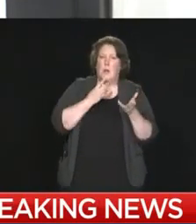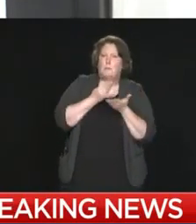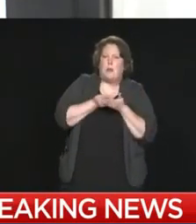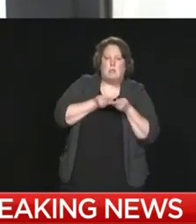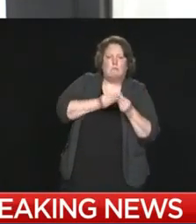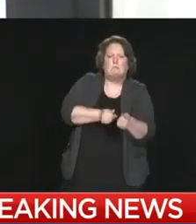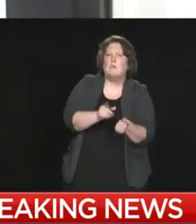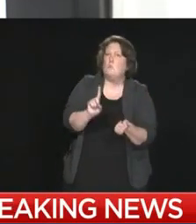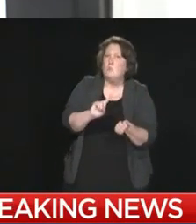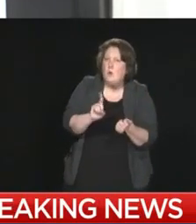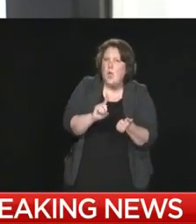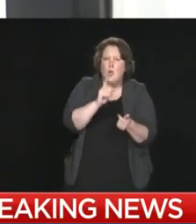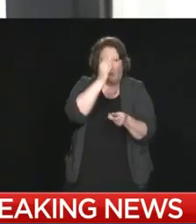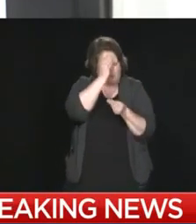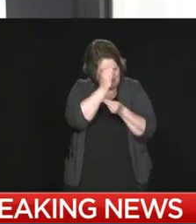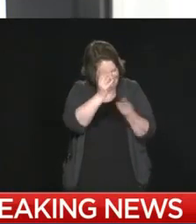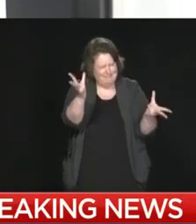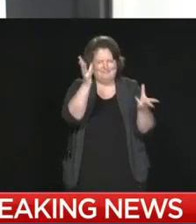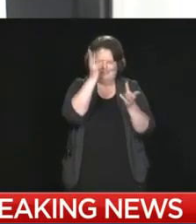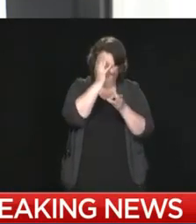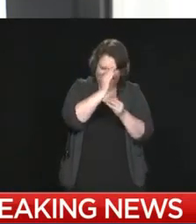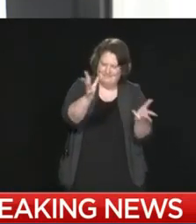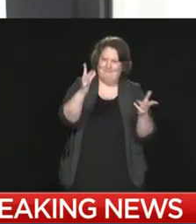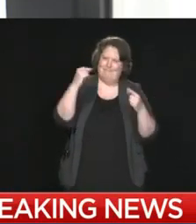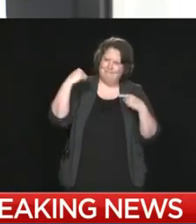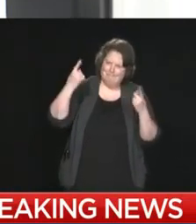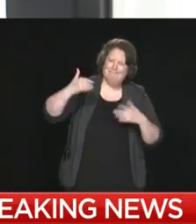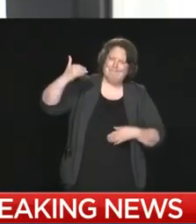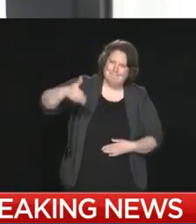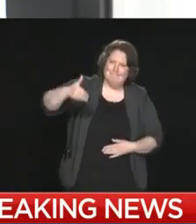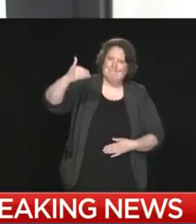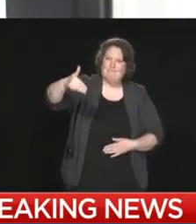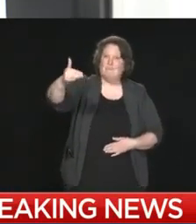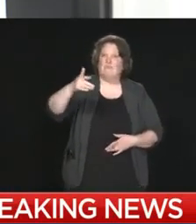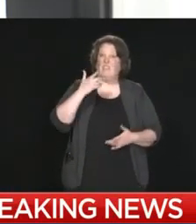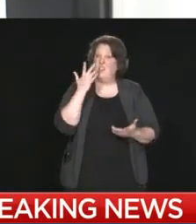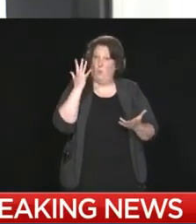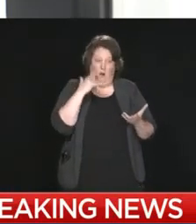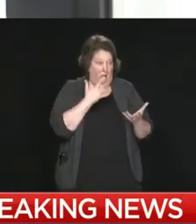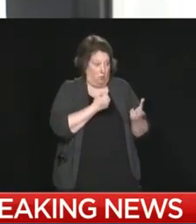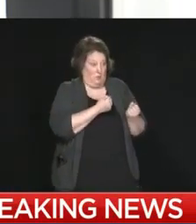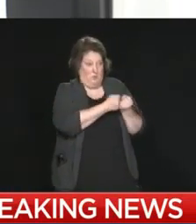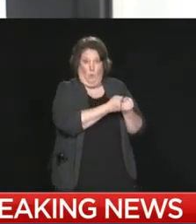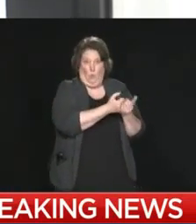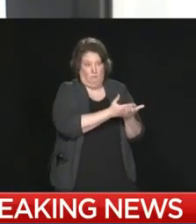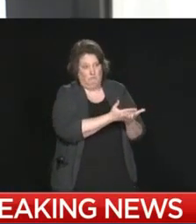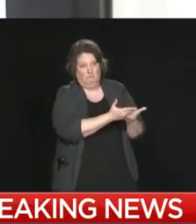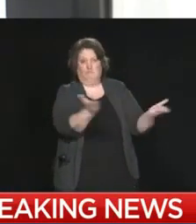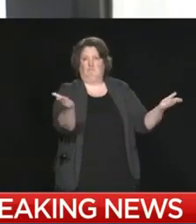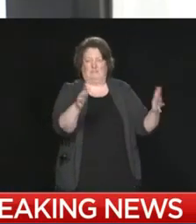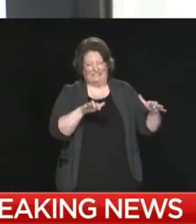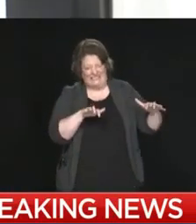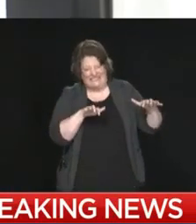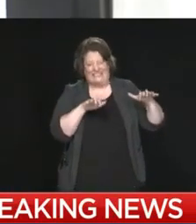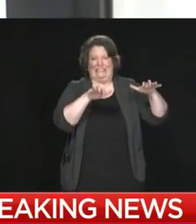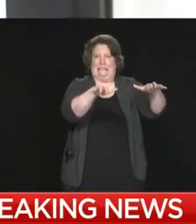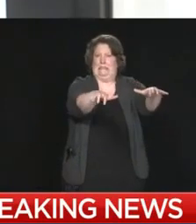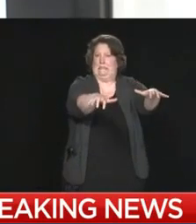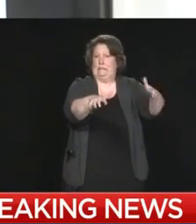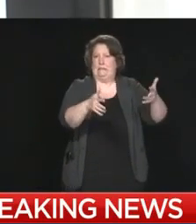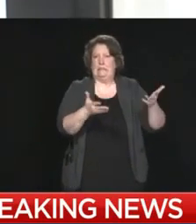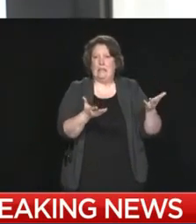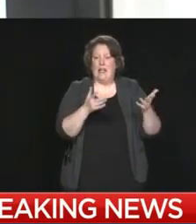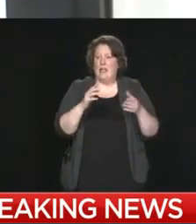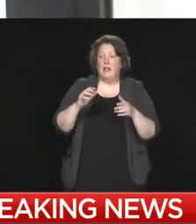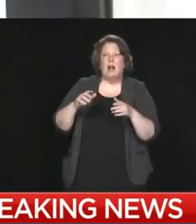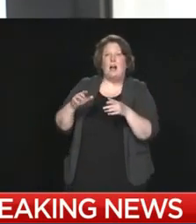for Canadians, about how we are supporting millions of Canadians, millions of people, thousands upon thousands